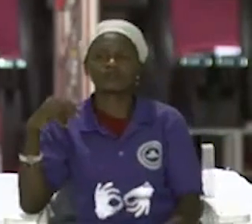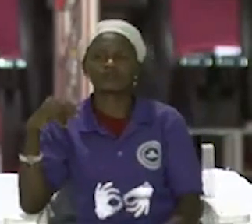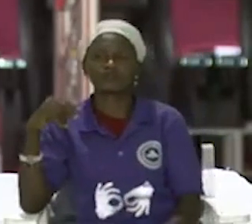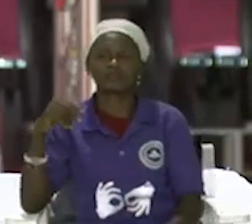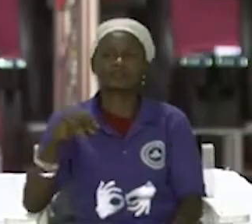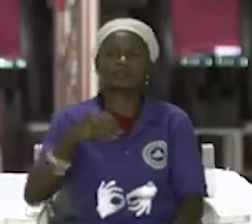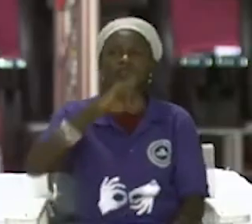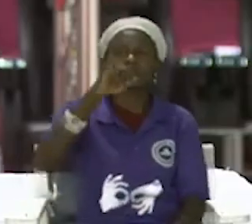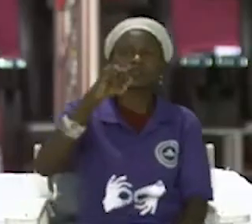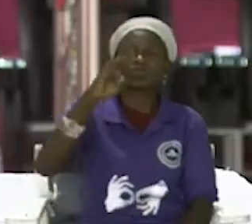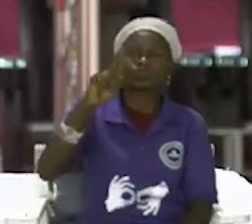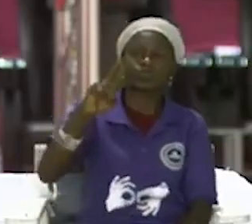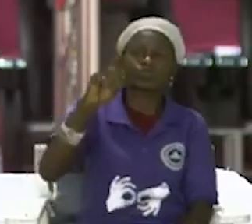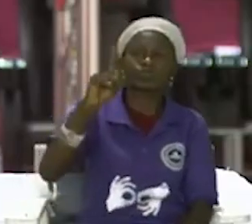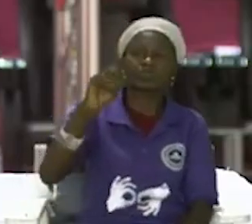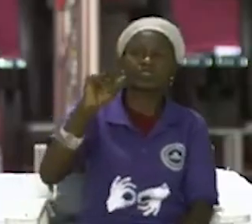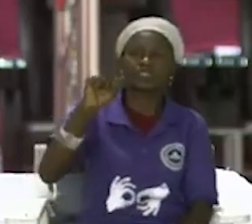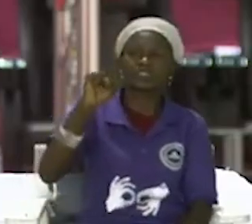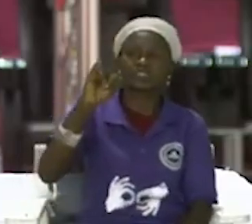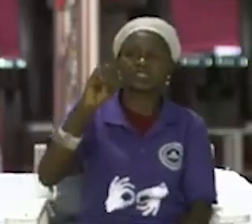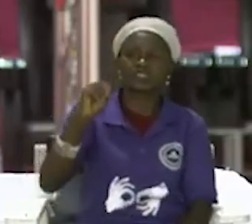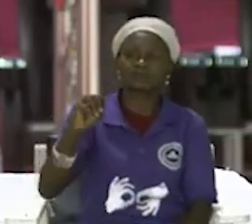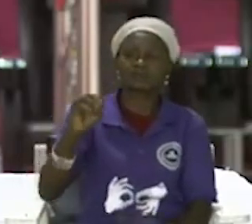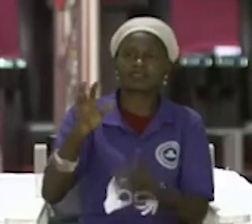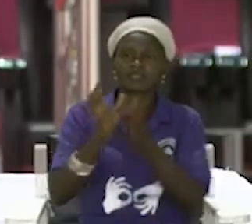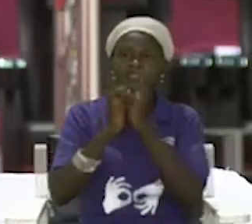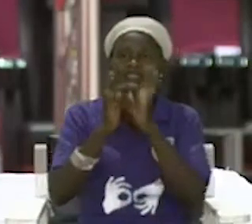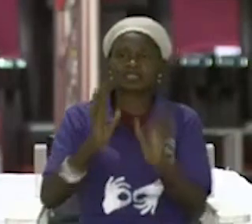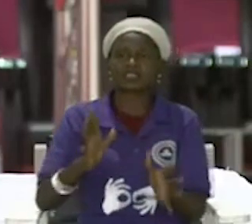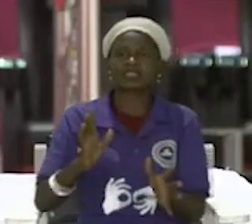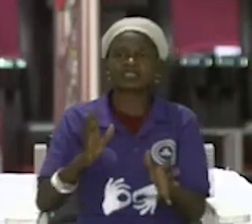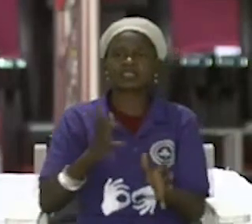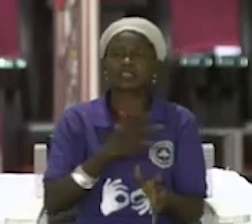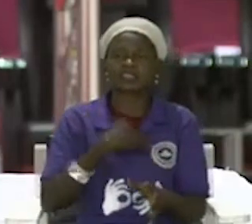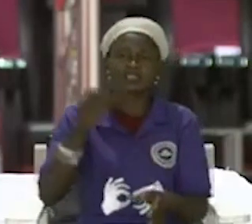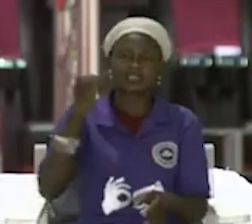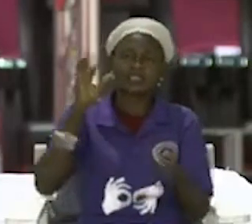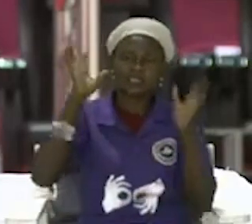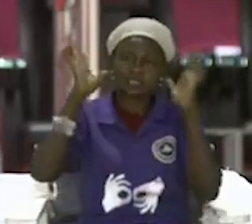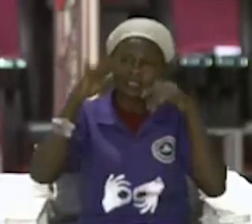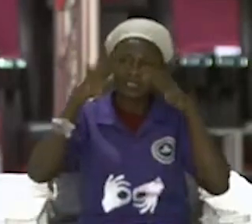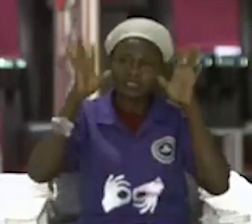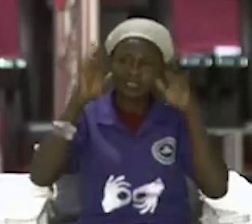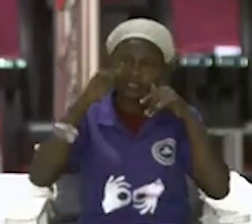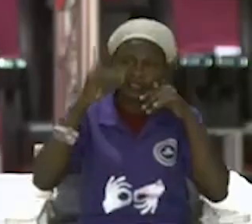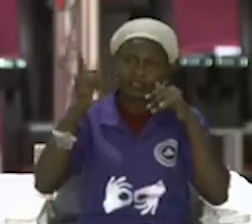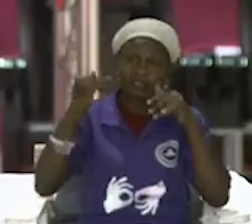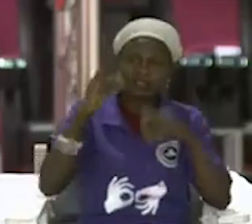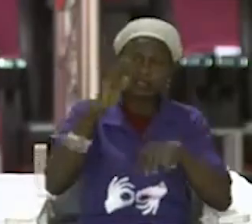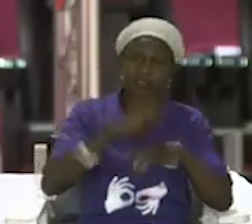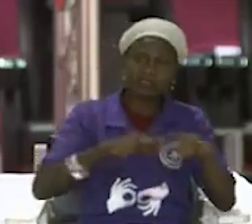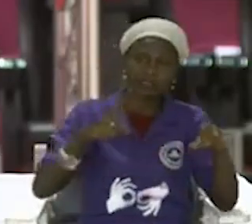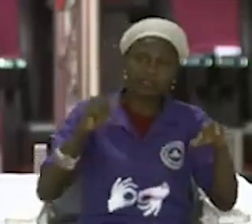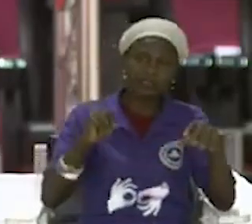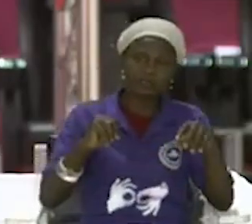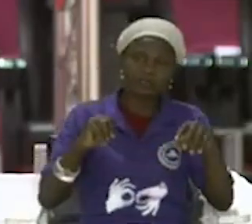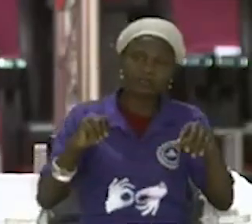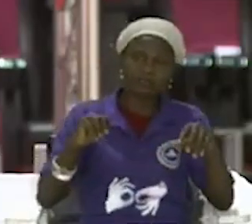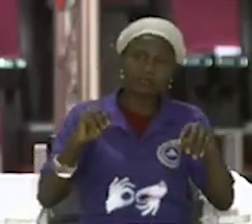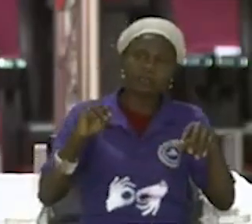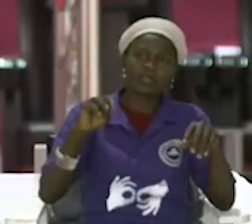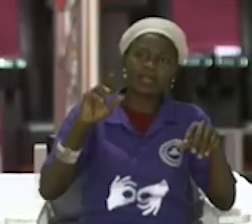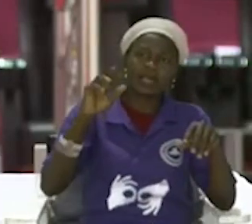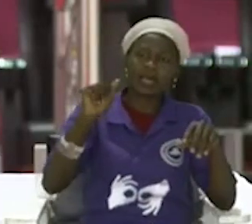Judaism, Christianity, and Islam, where they call him Anabi Musa.